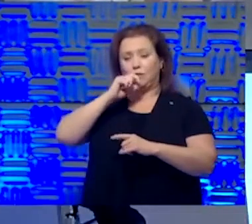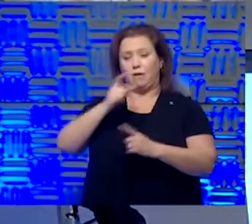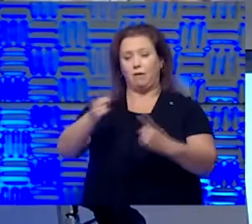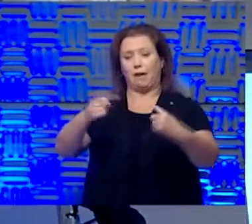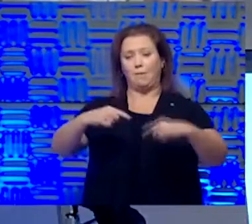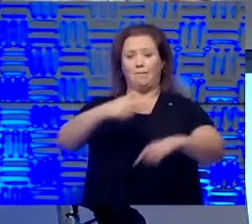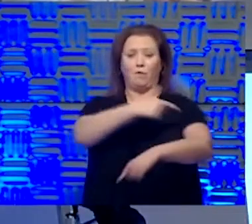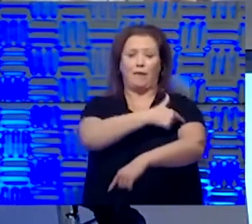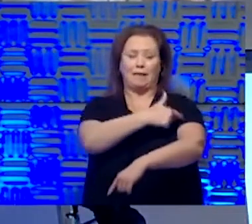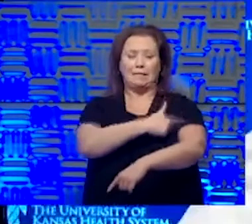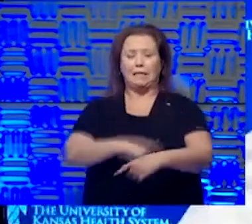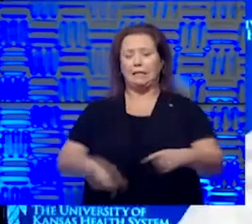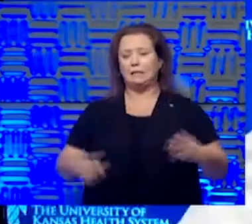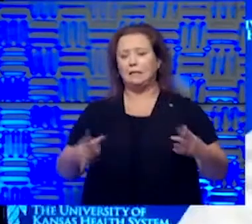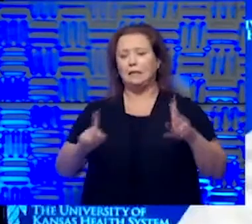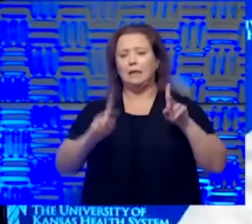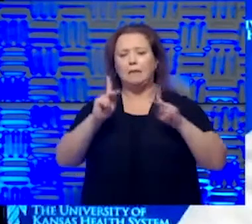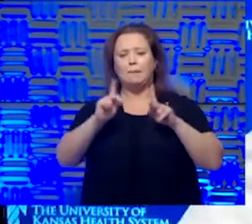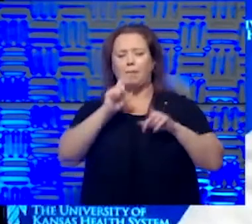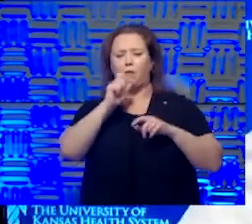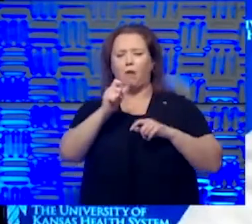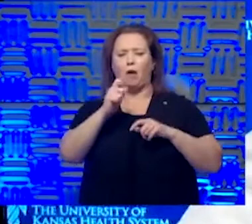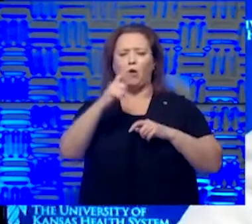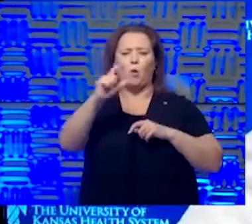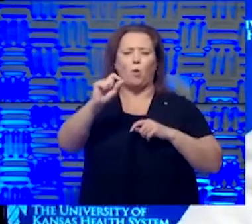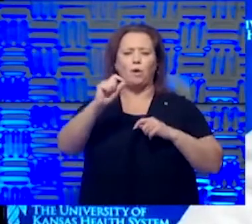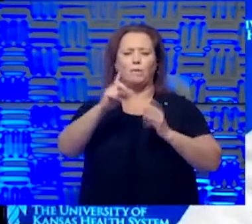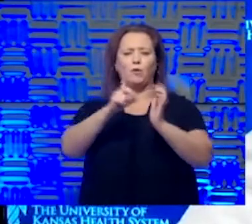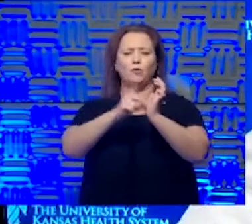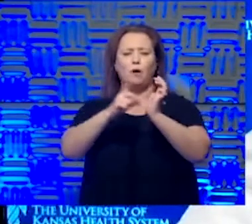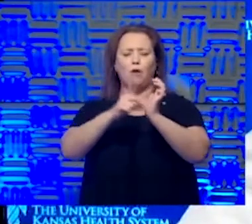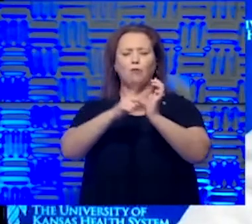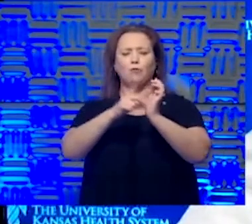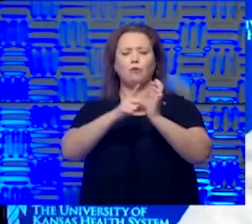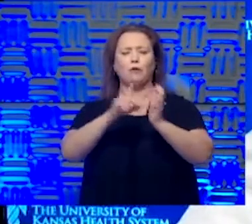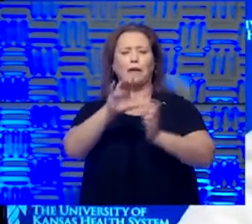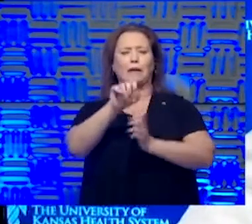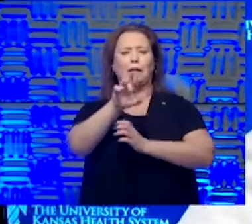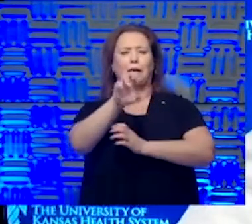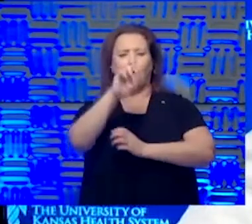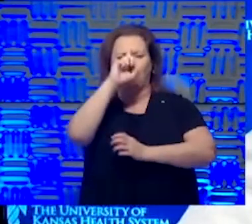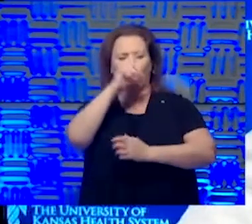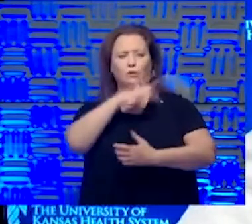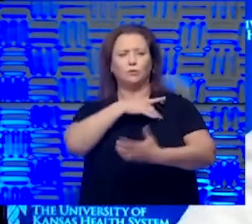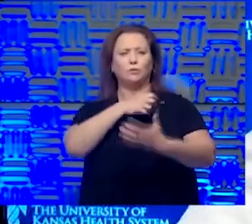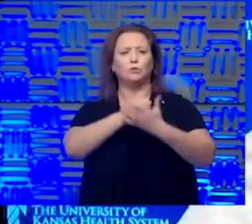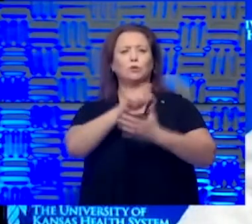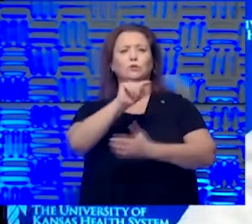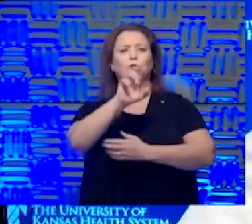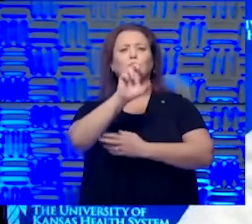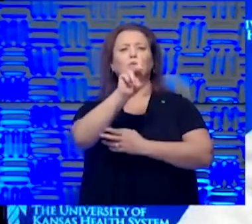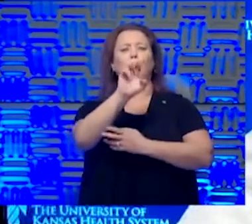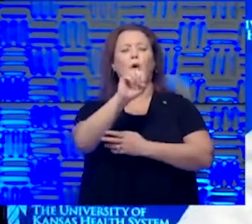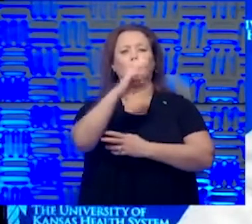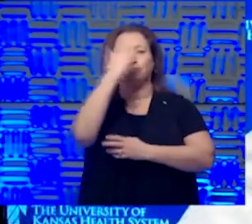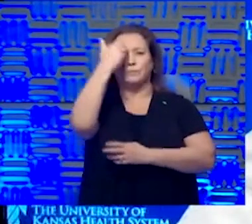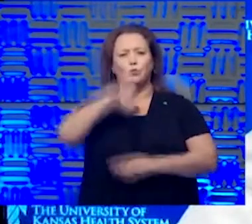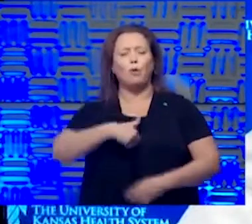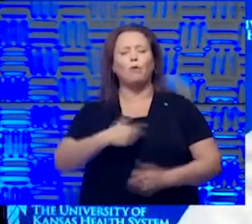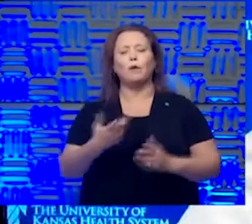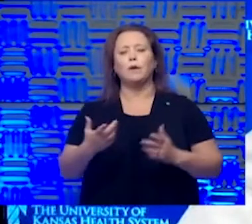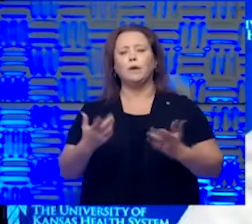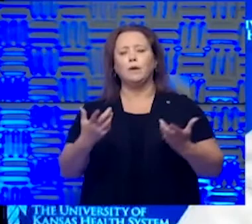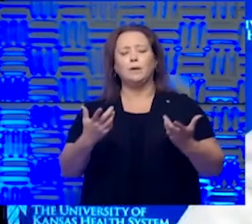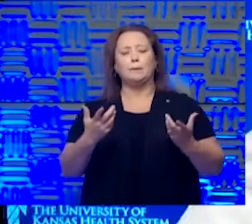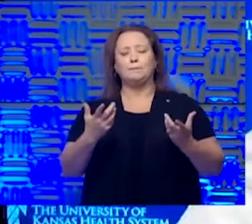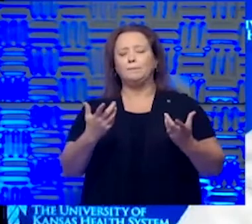their vaccines, if people aren't seeking health care for a stroke or for their other illnesses. Are we seeing any kind of uptick